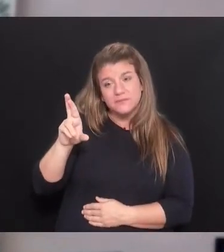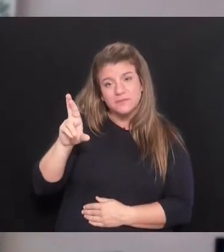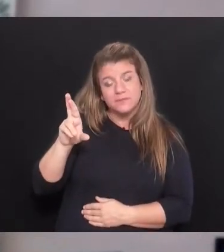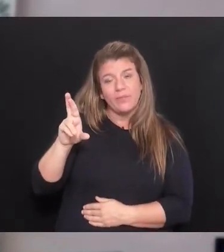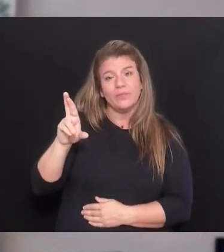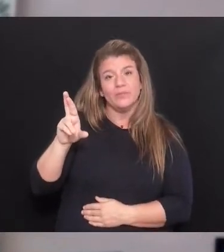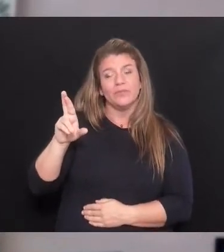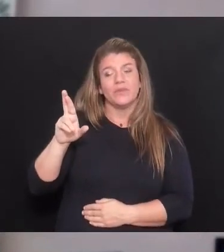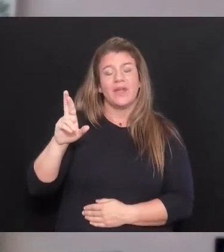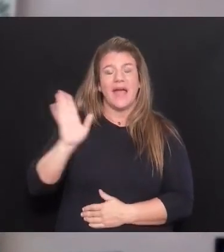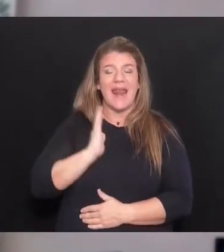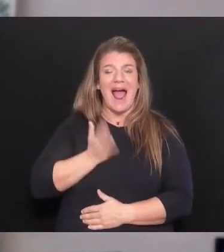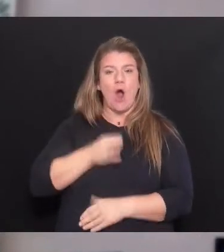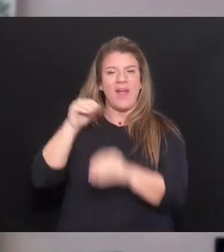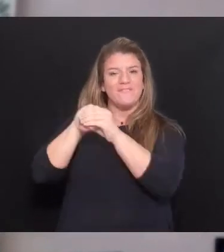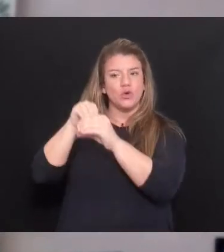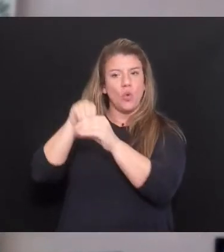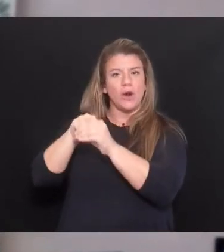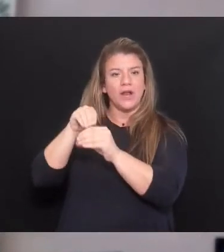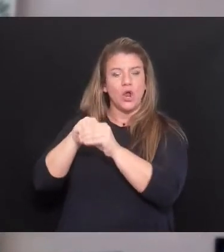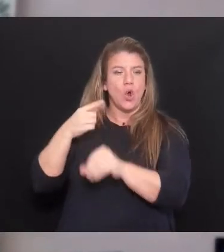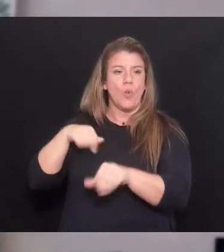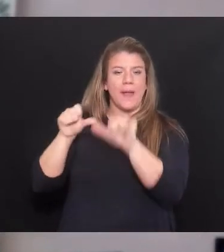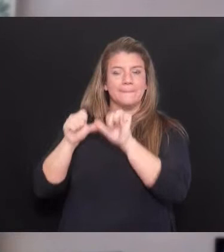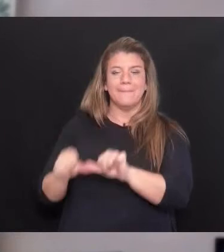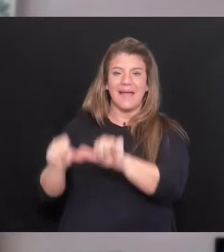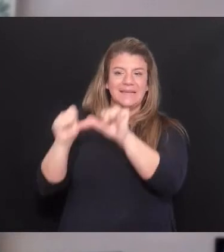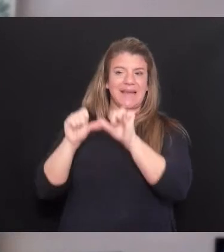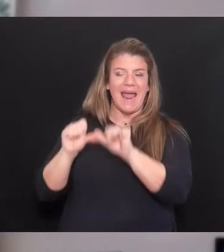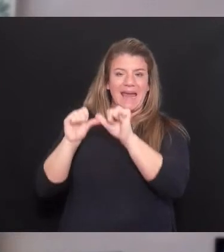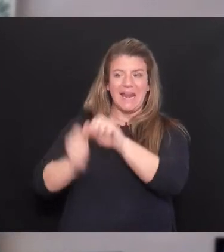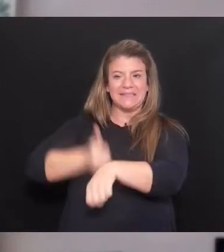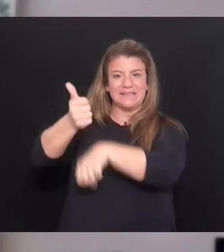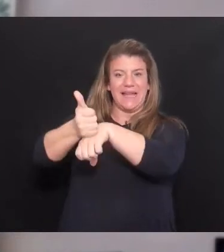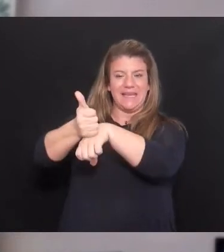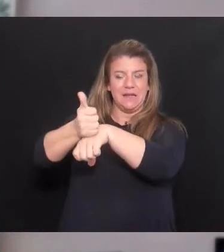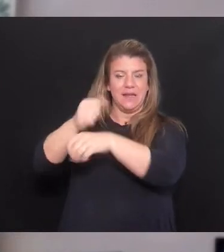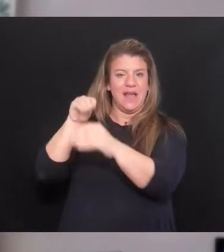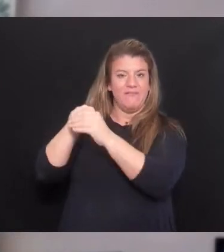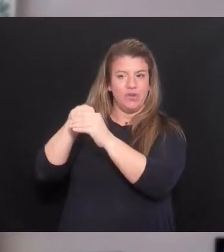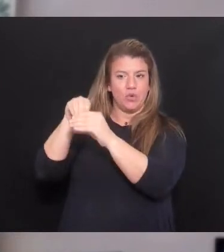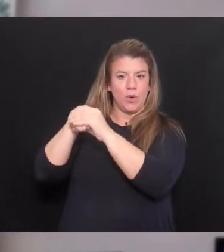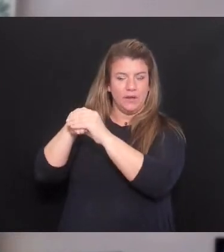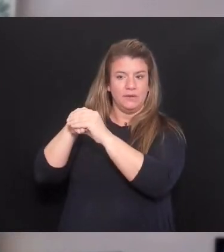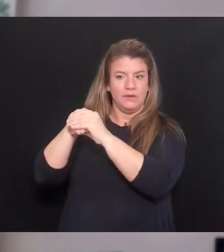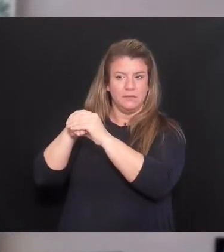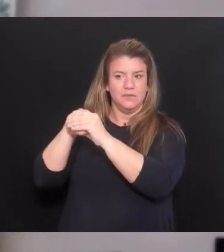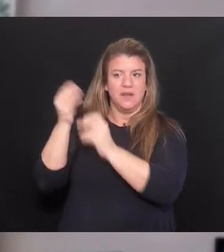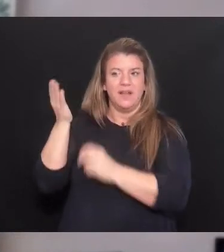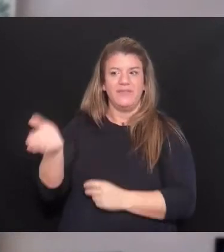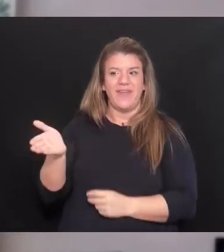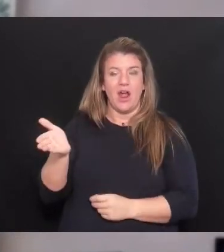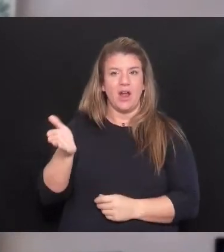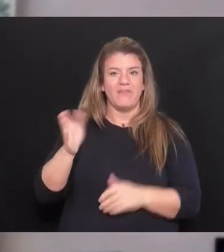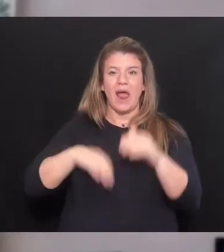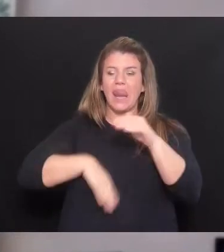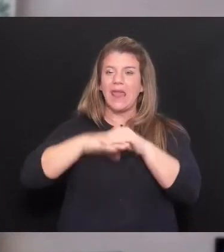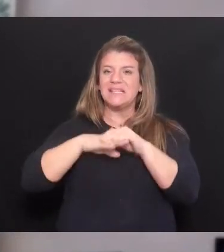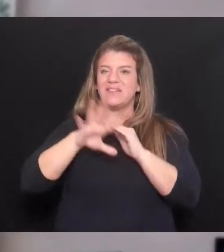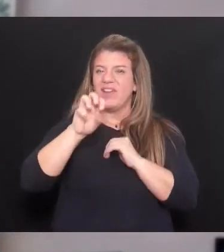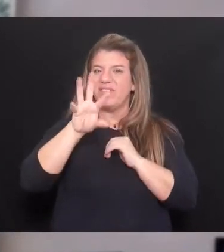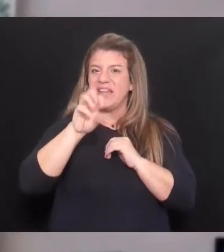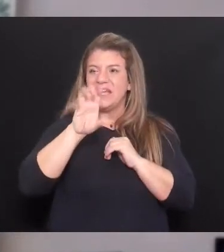and our inventory. We maintain a set inventory of at least 50 ventilators